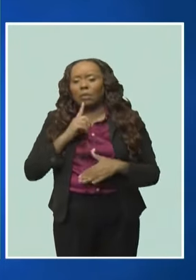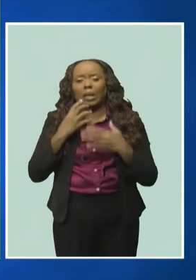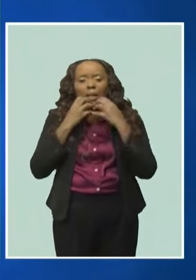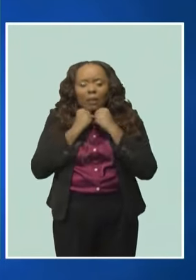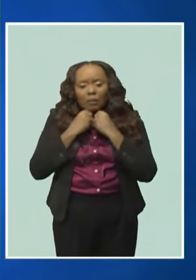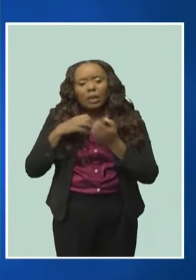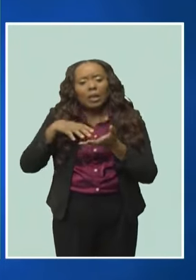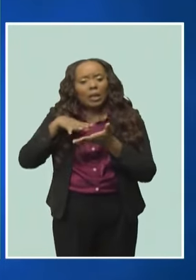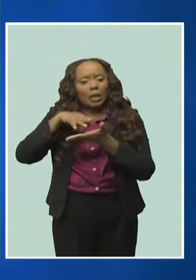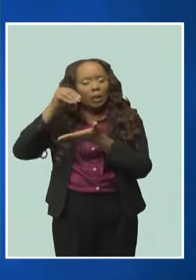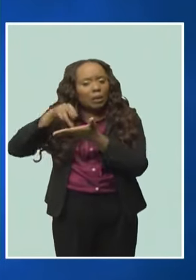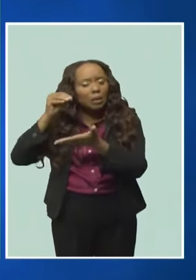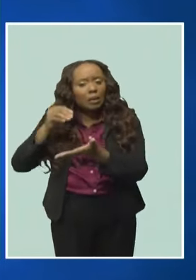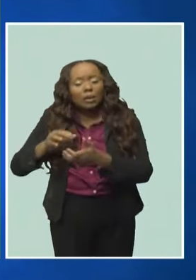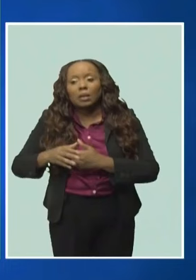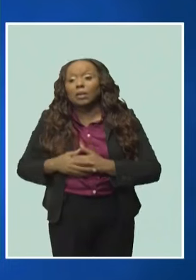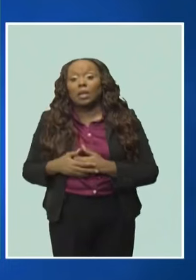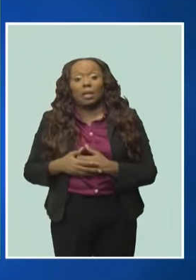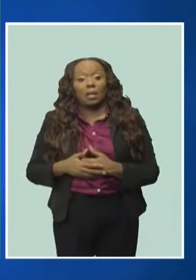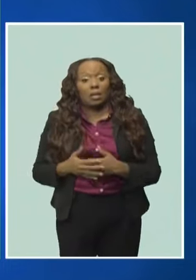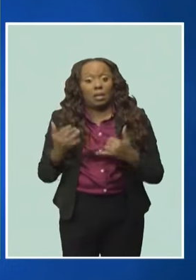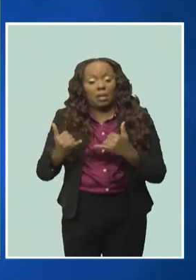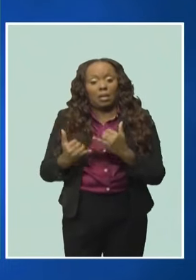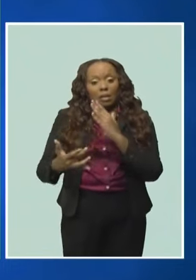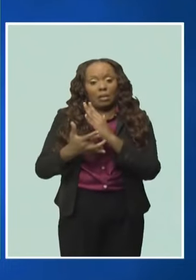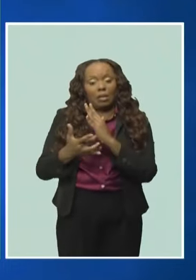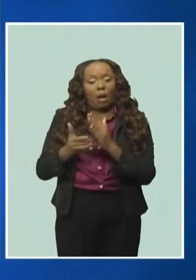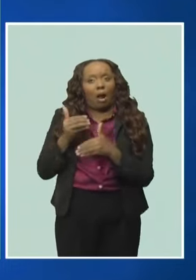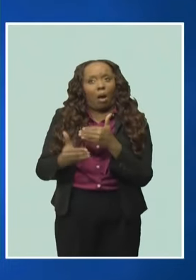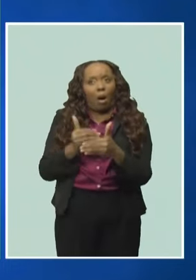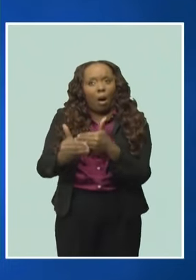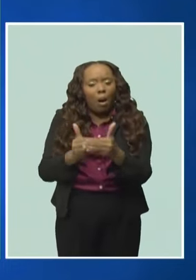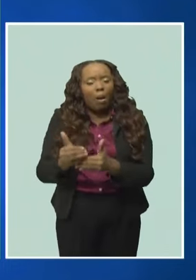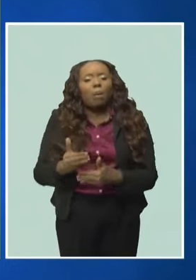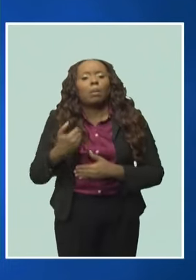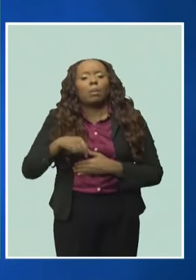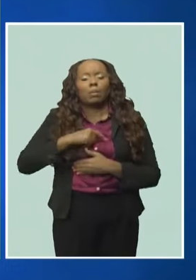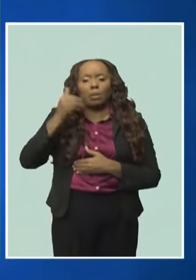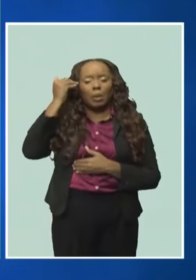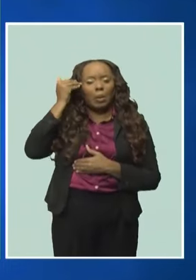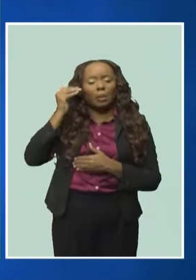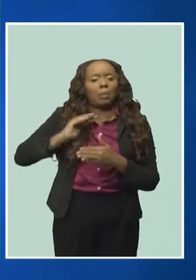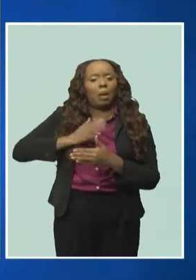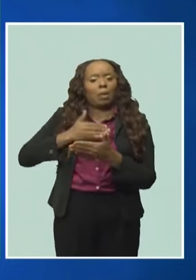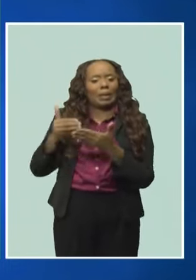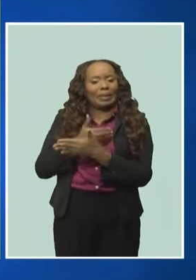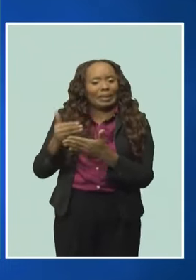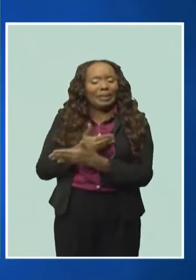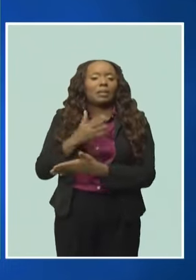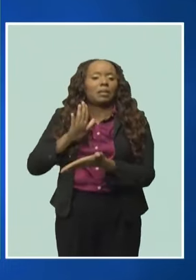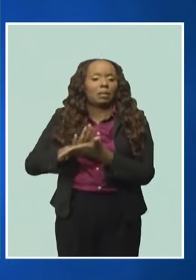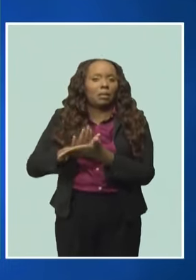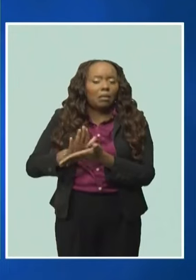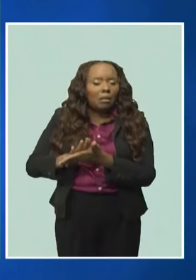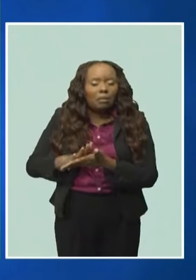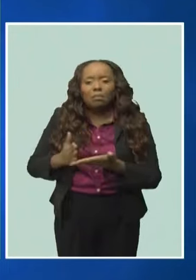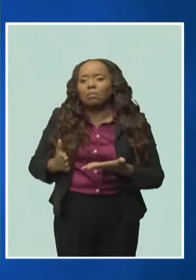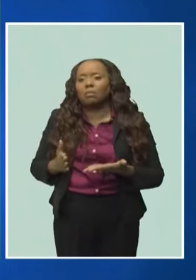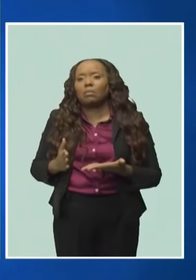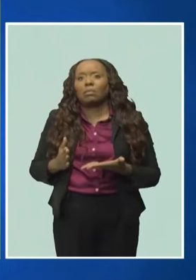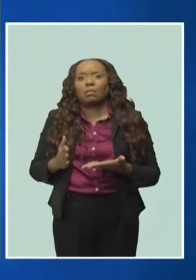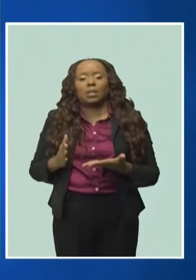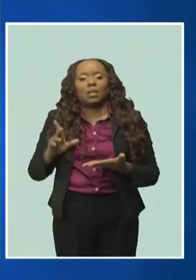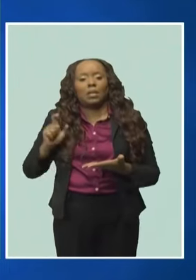In this era of technological advancement, it is expected that our modern schools seamlessly